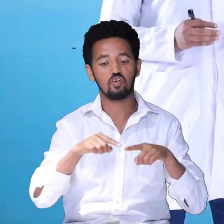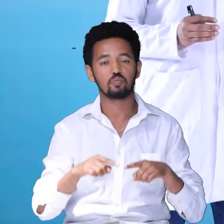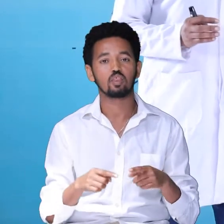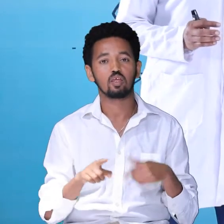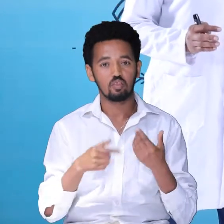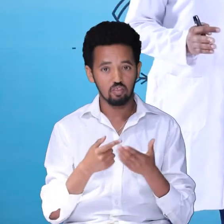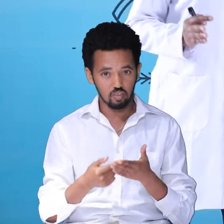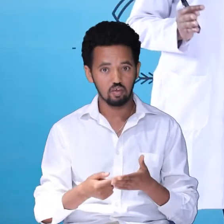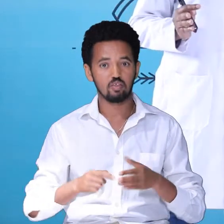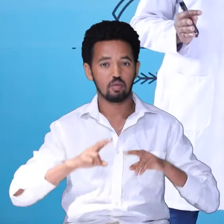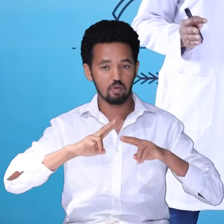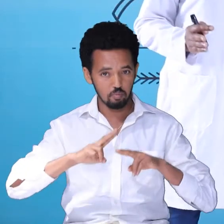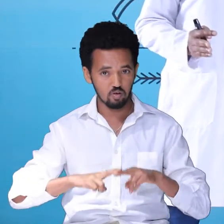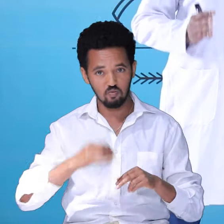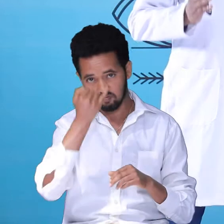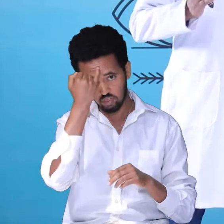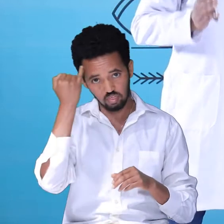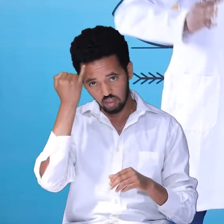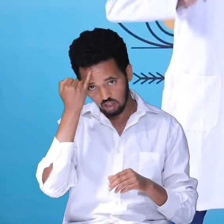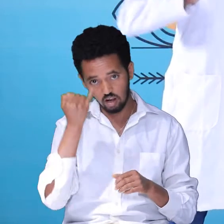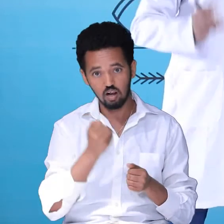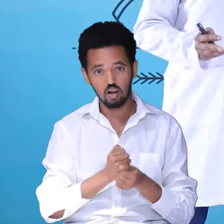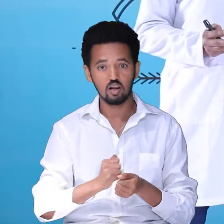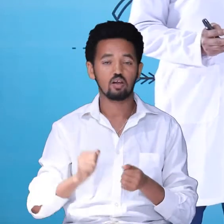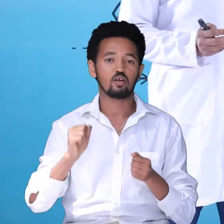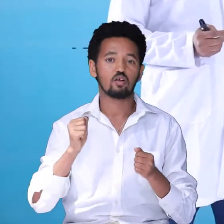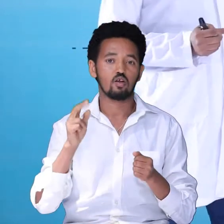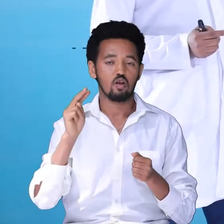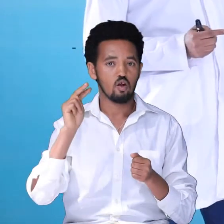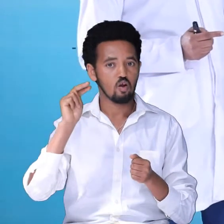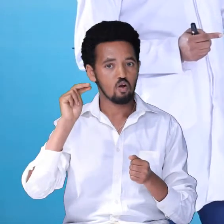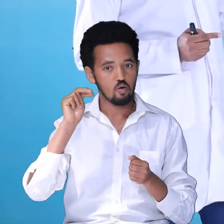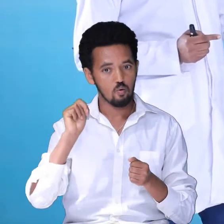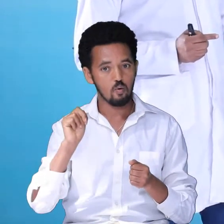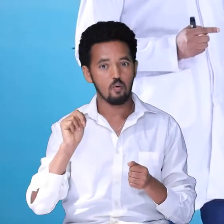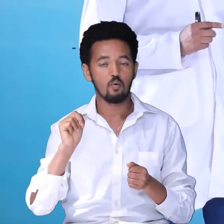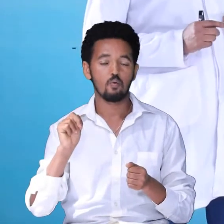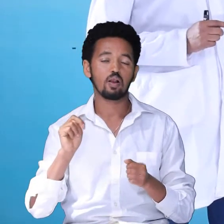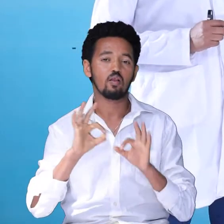the member of Italian noble family, but